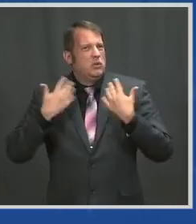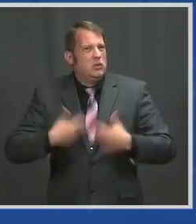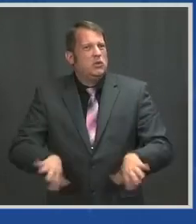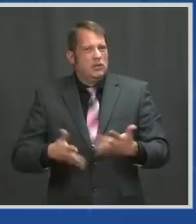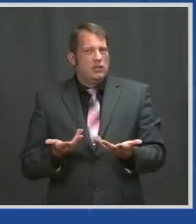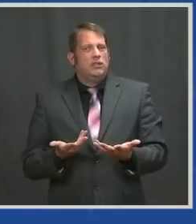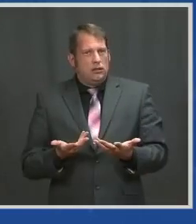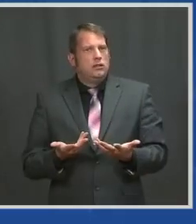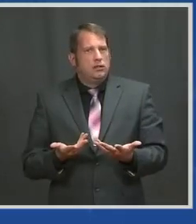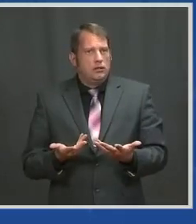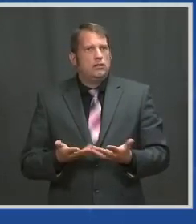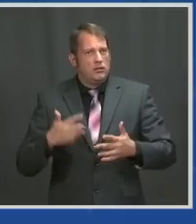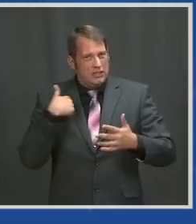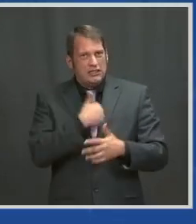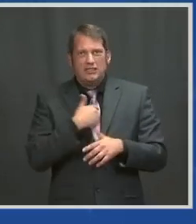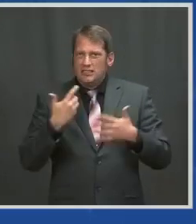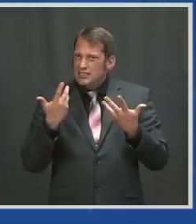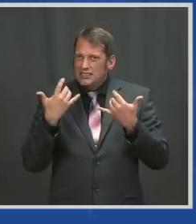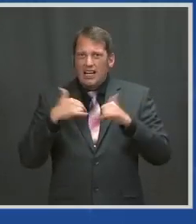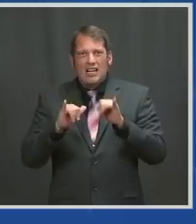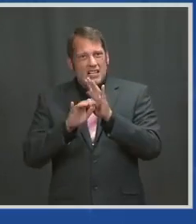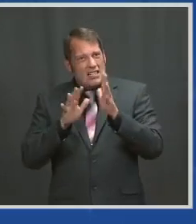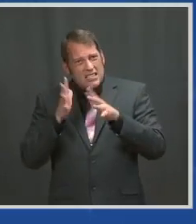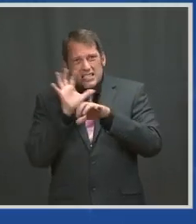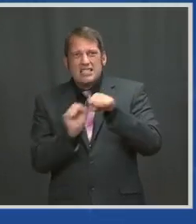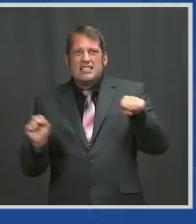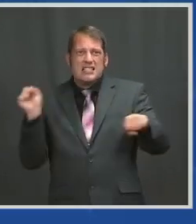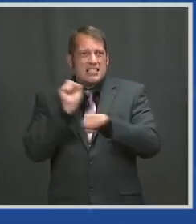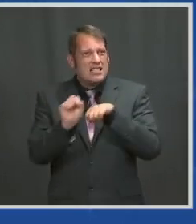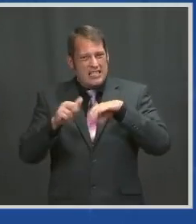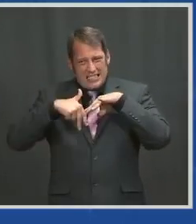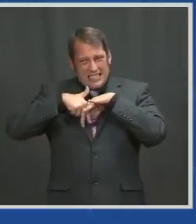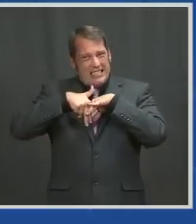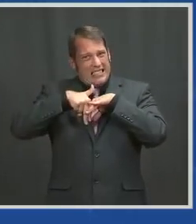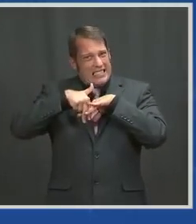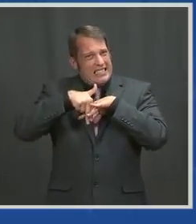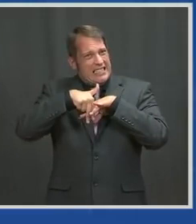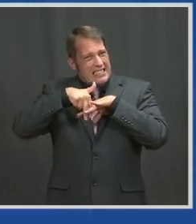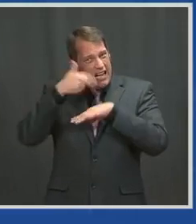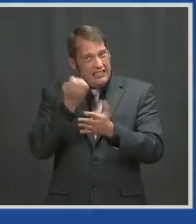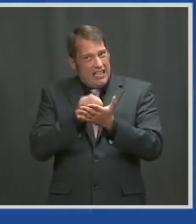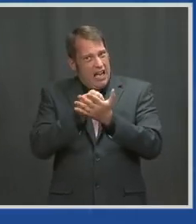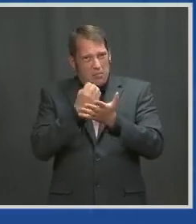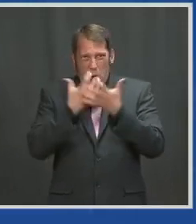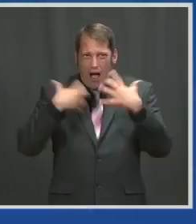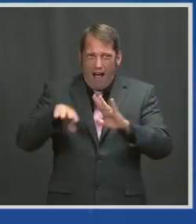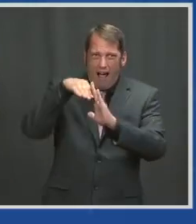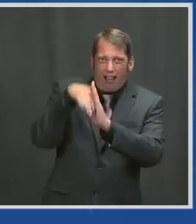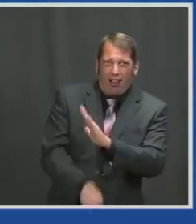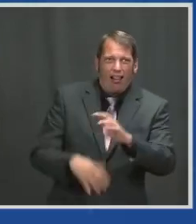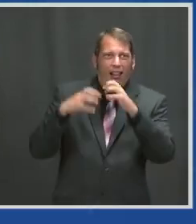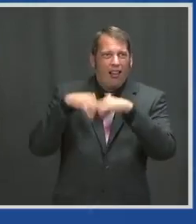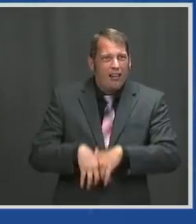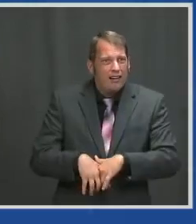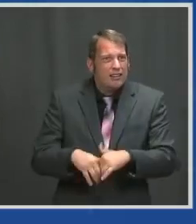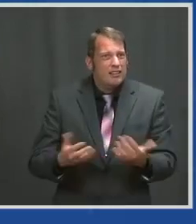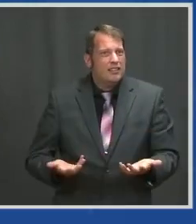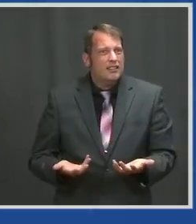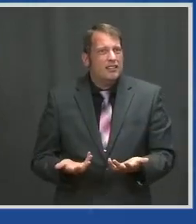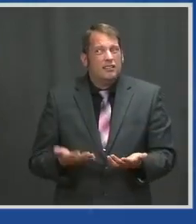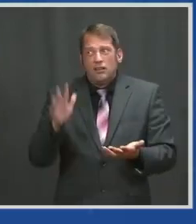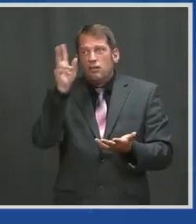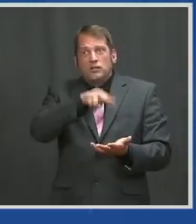collapse that cost us 22 million jobs. Let me say that again. It cost